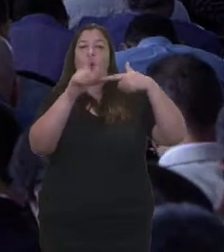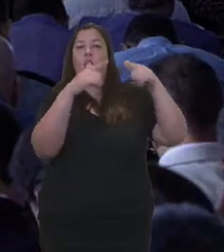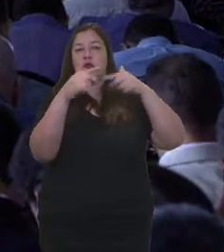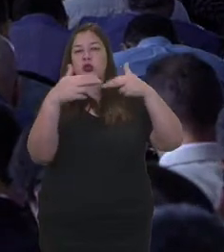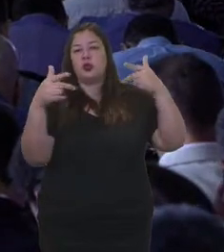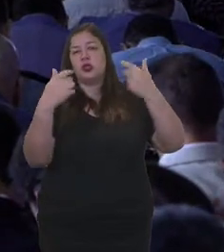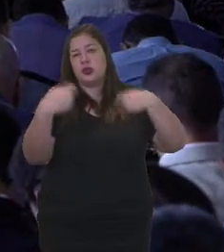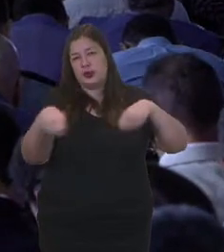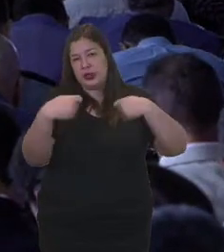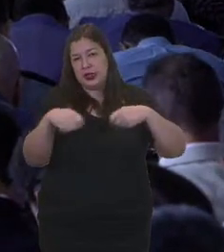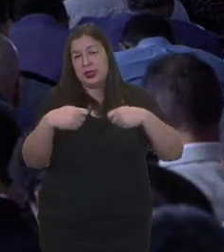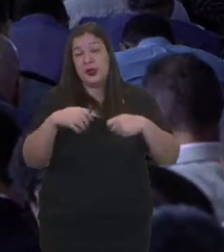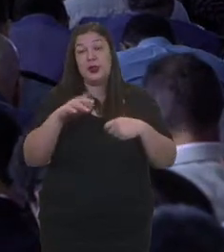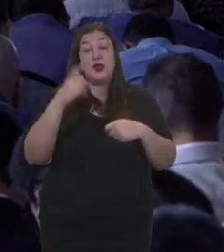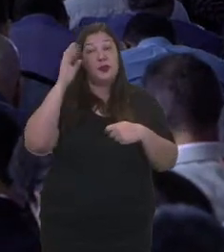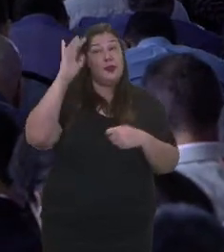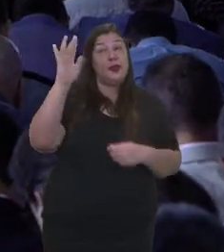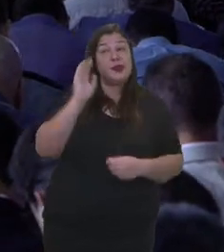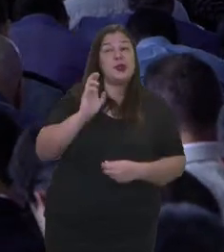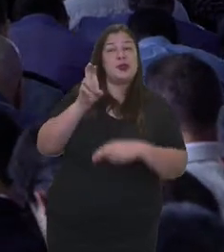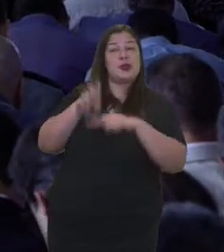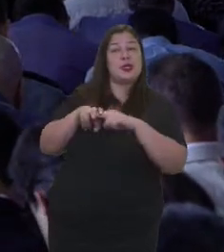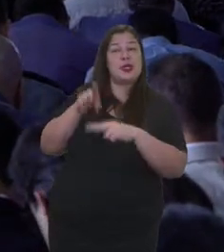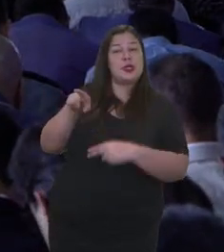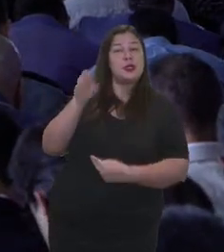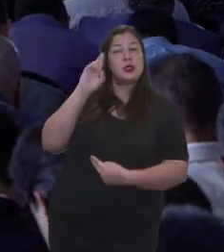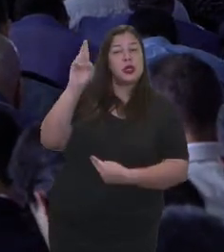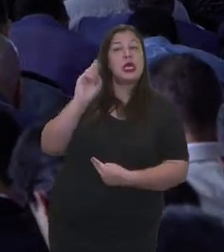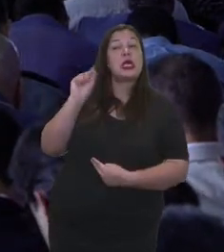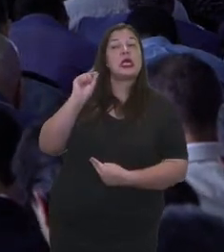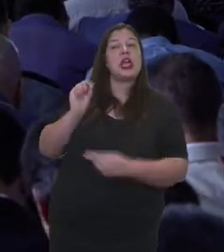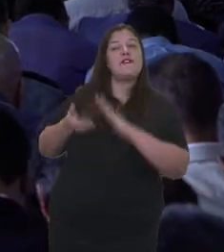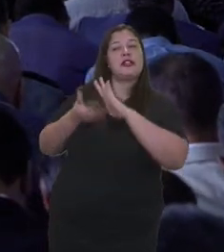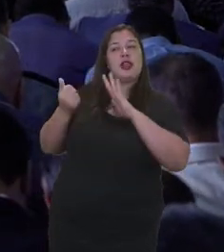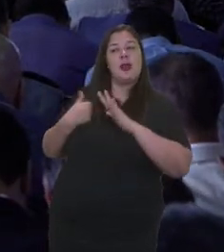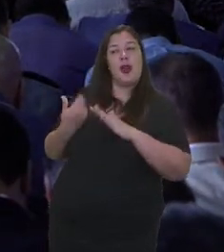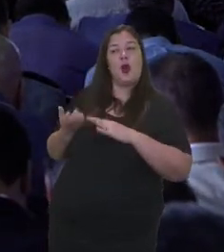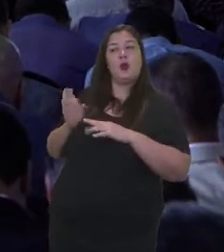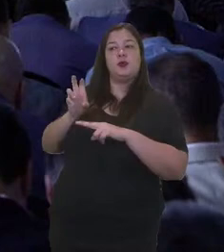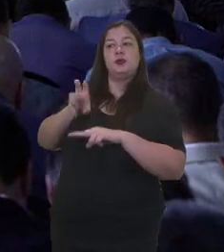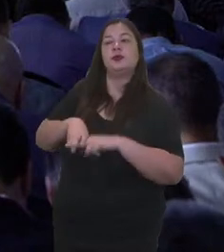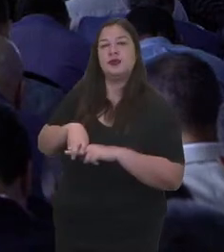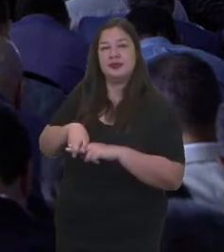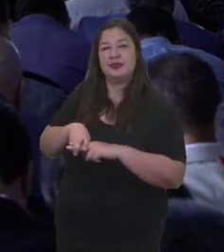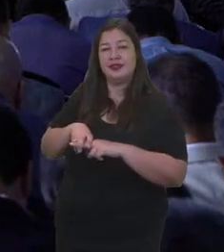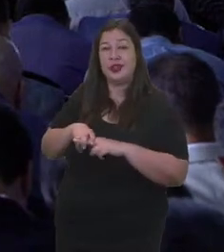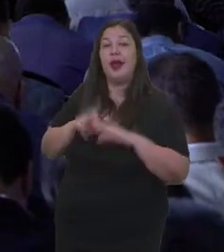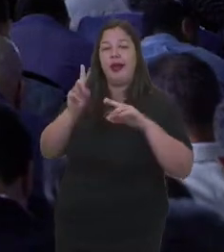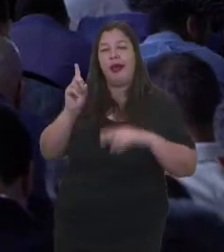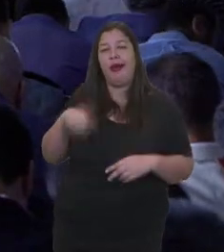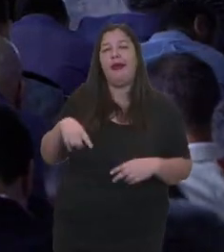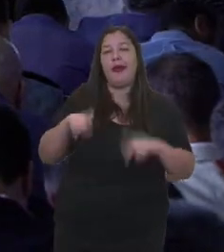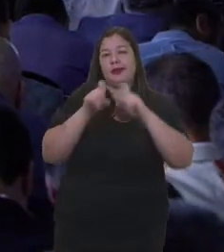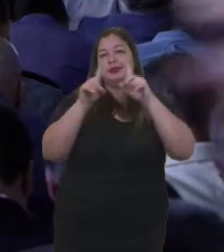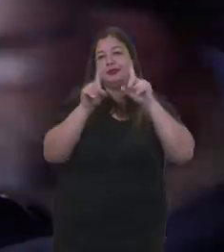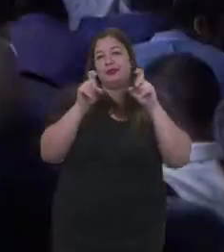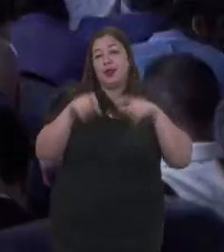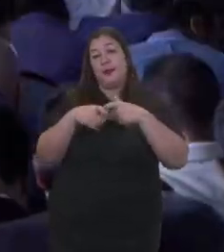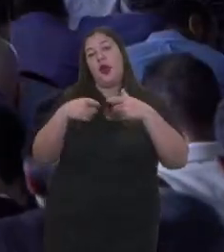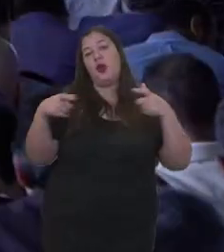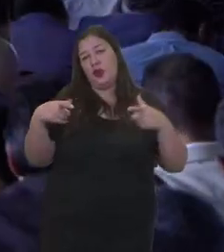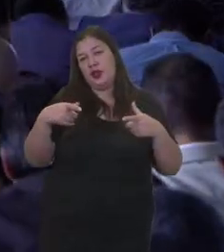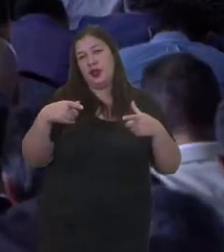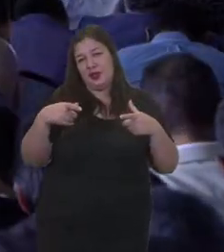done. So we ask, who is going to leave that seat for us to take that place? It's a big question. Of the